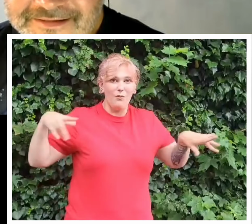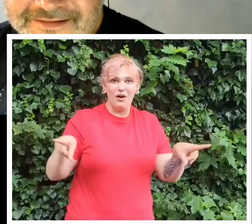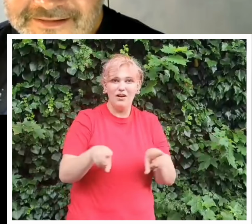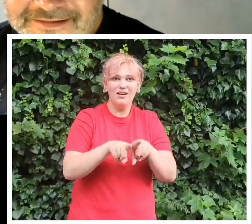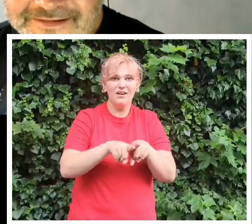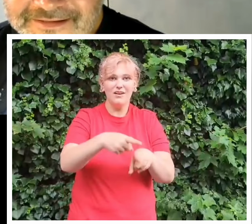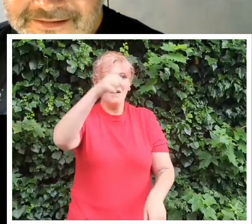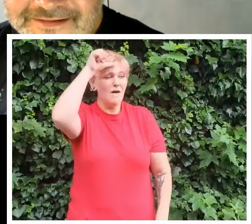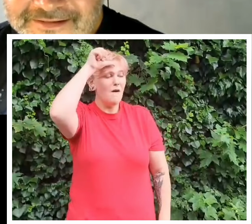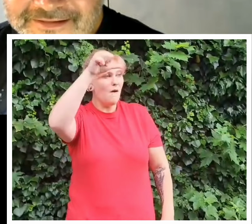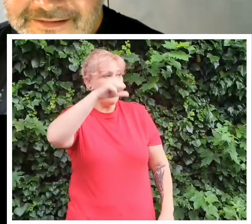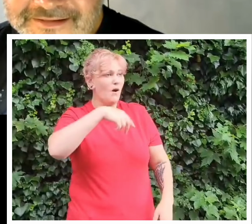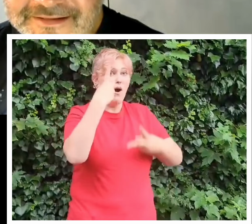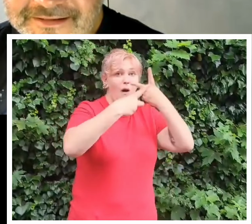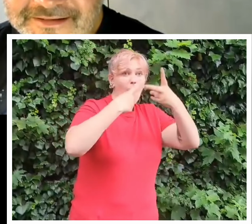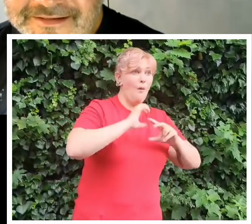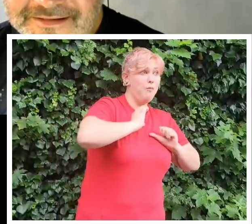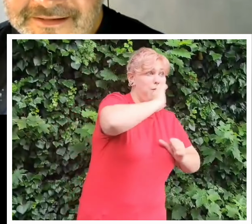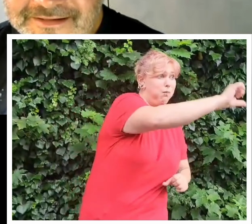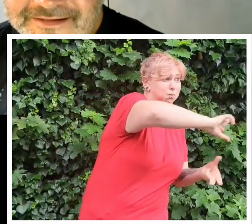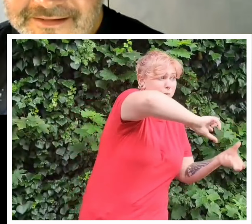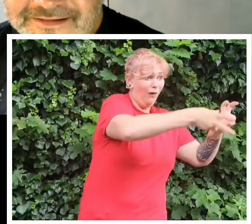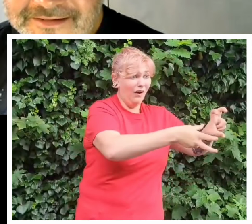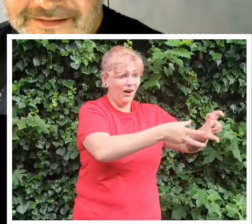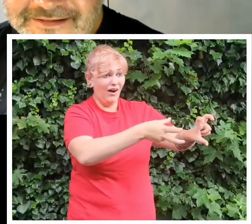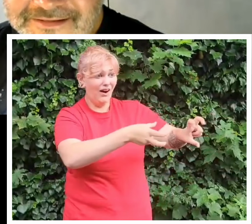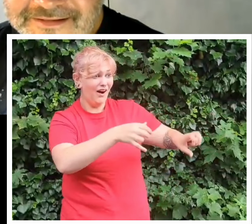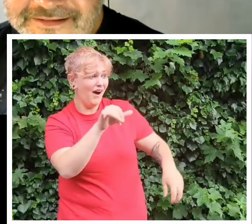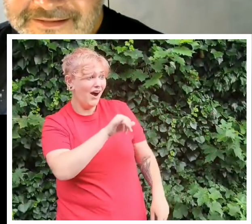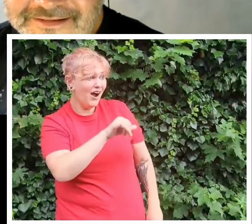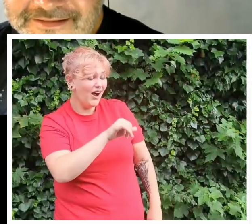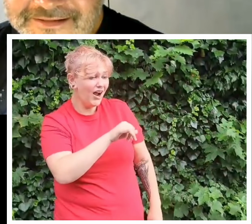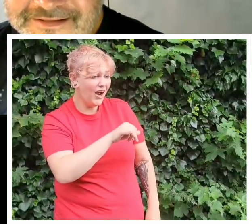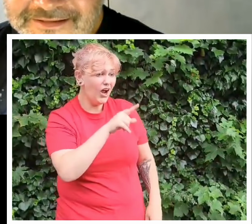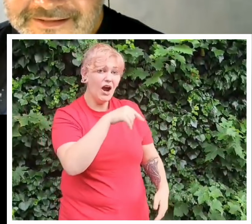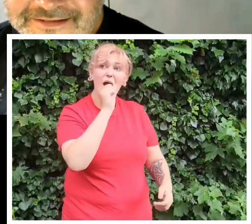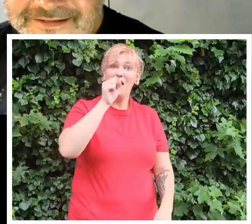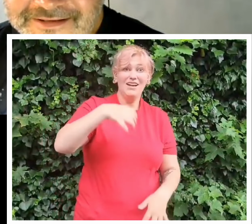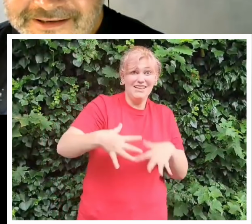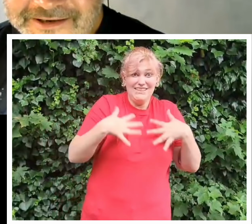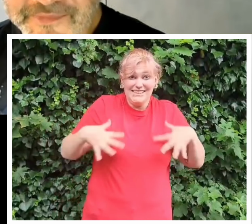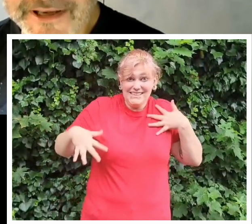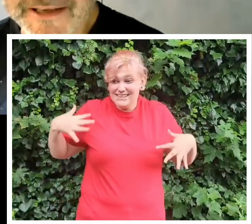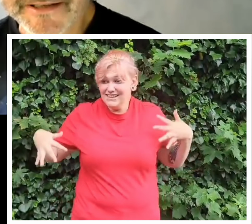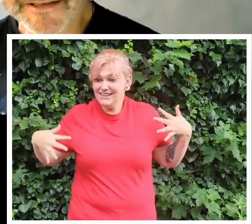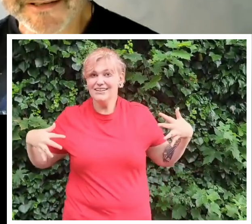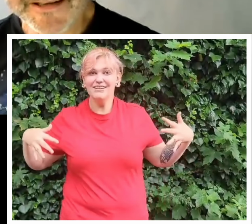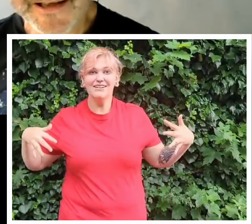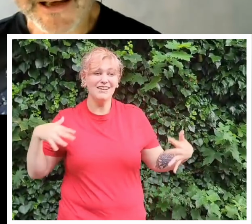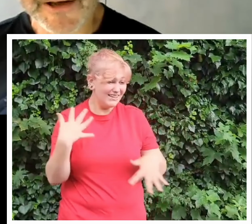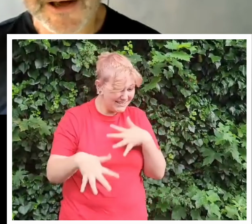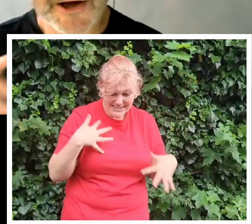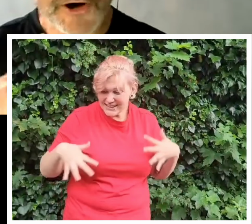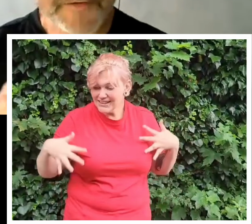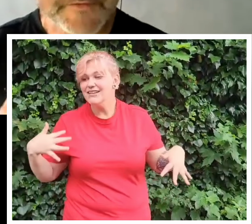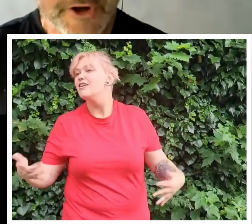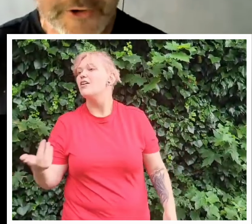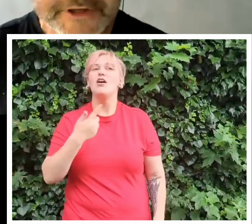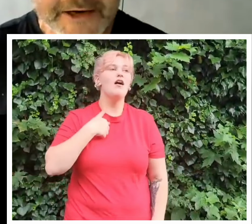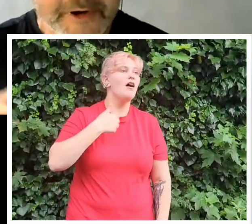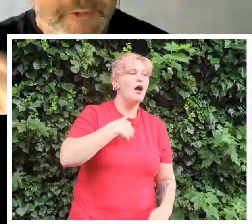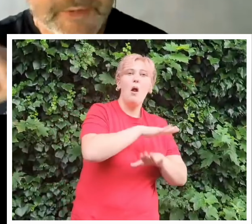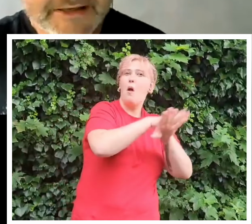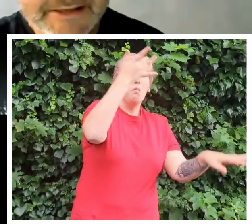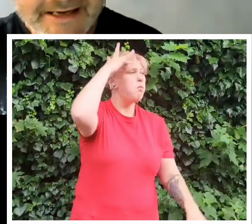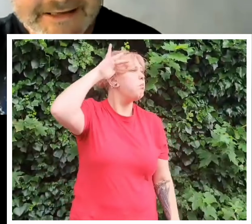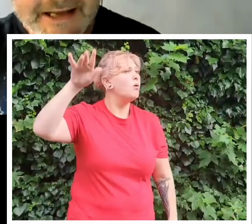too. You know, our song going out on the radio, which is, it's so exciting. Amazing. So exciting. And I've no